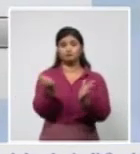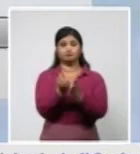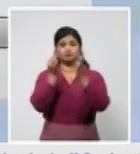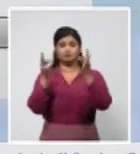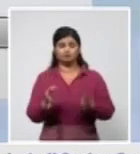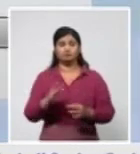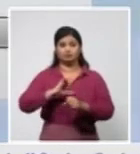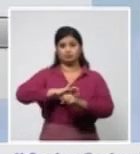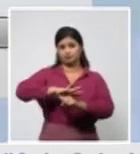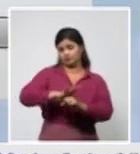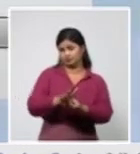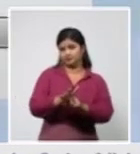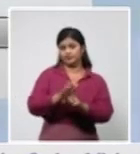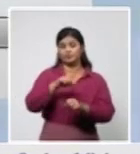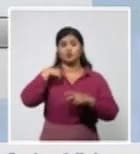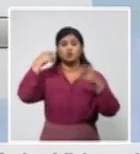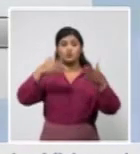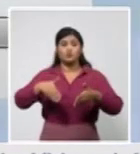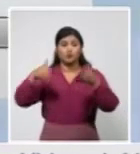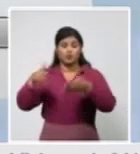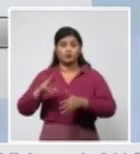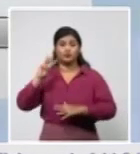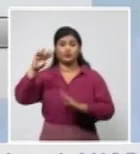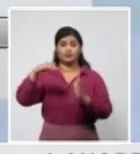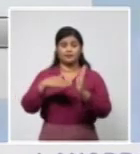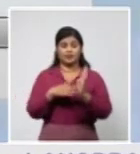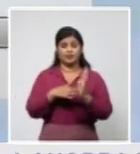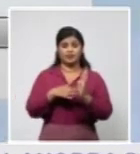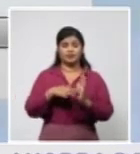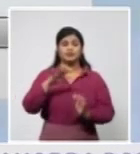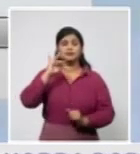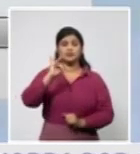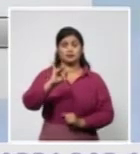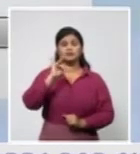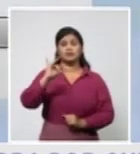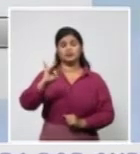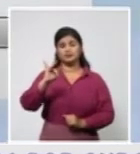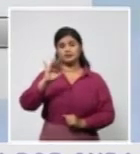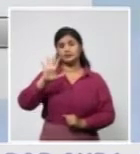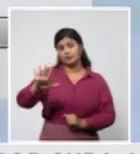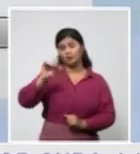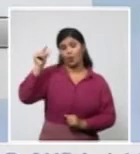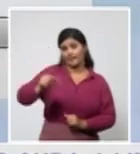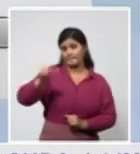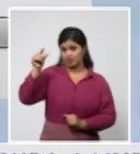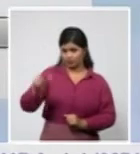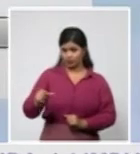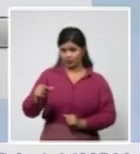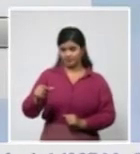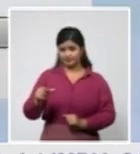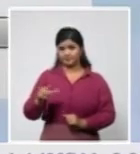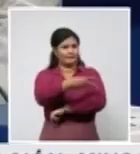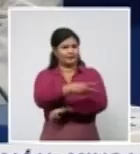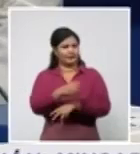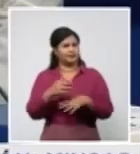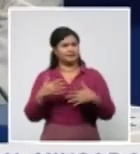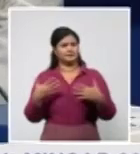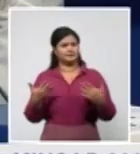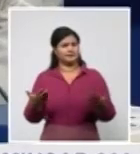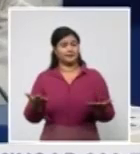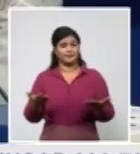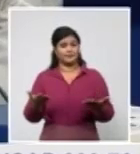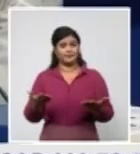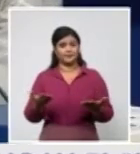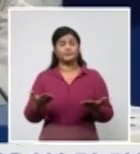337,845 COVID-19 related fatalities in the Americas, and a mortality rate of 3.91%.